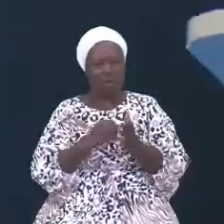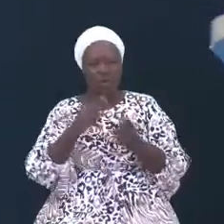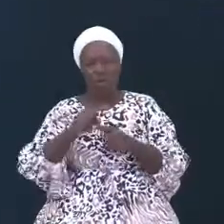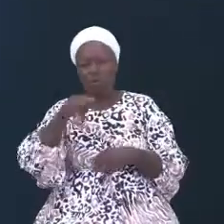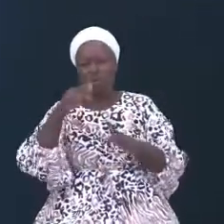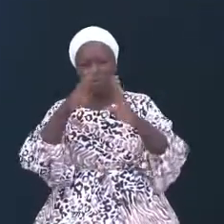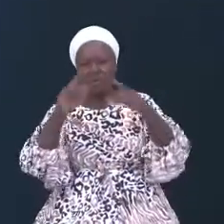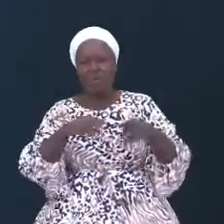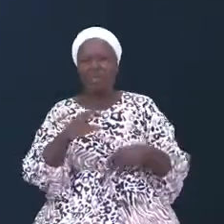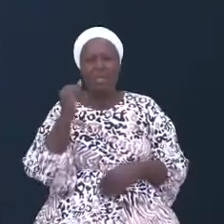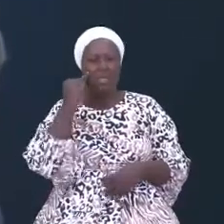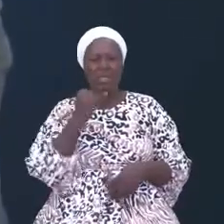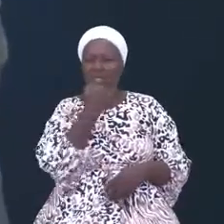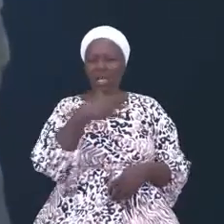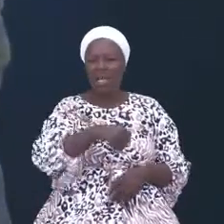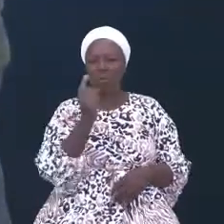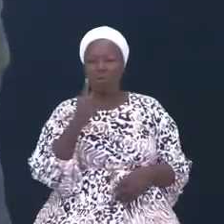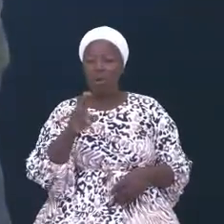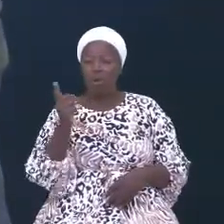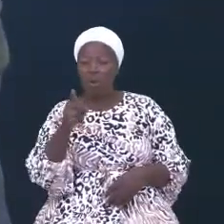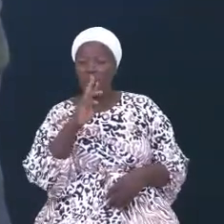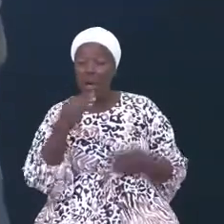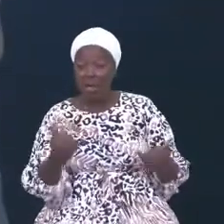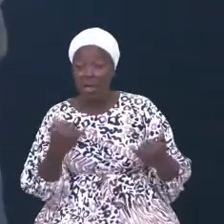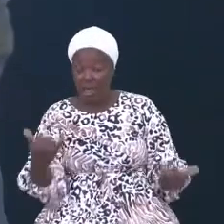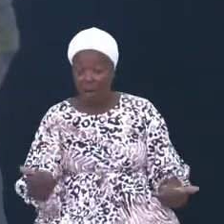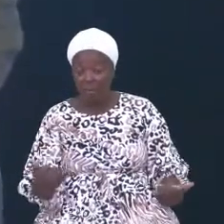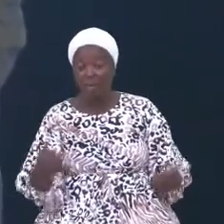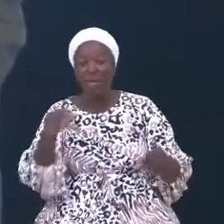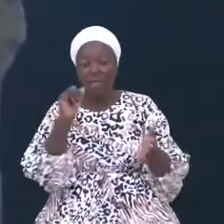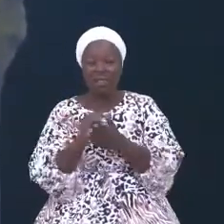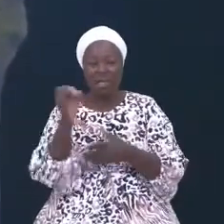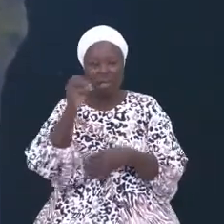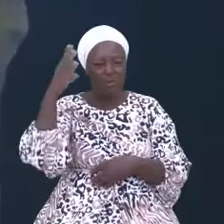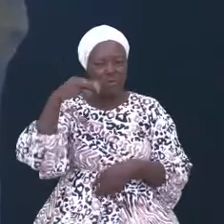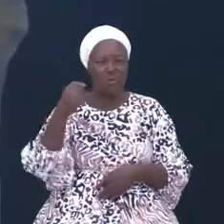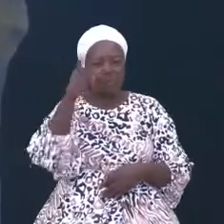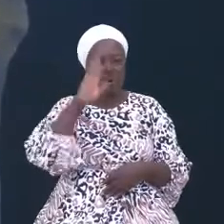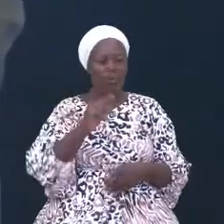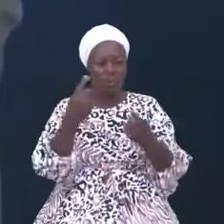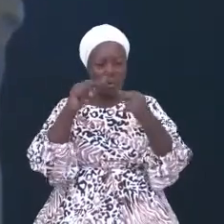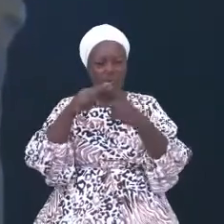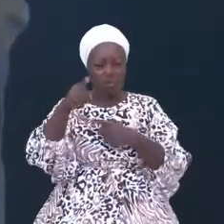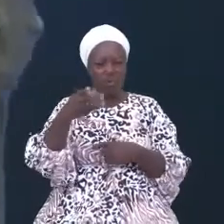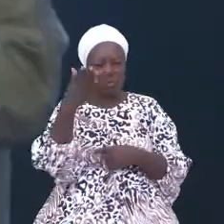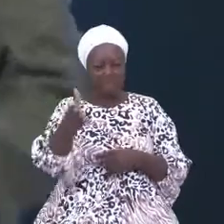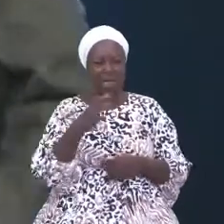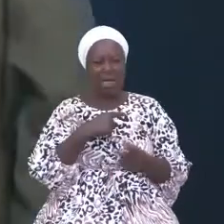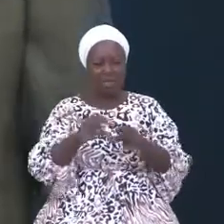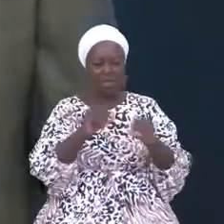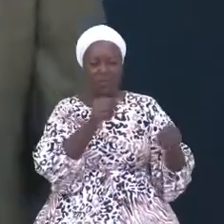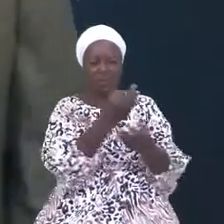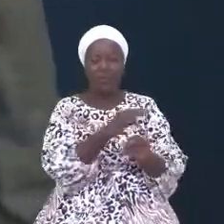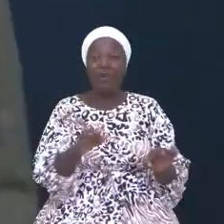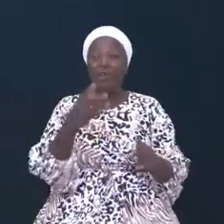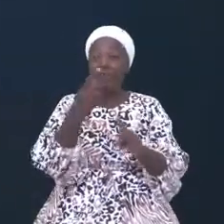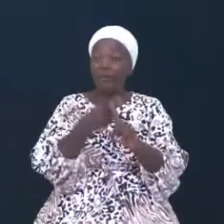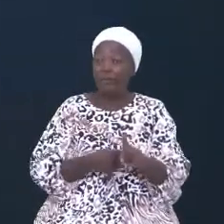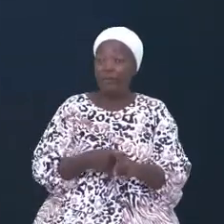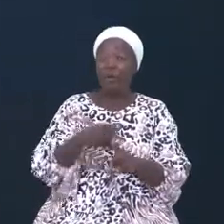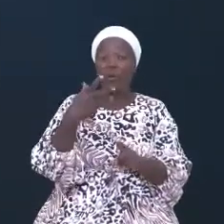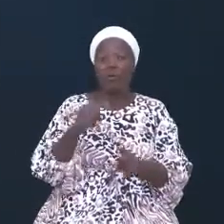anywhere. Where you are, that grace of God will reach out to you and set you free from